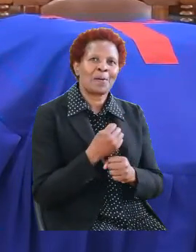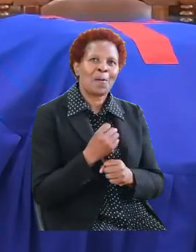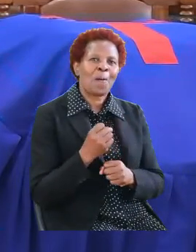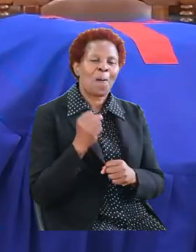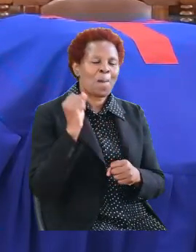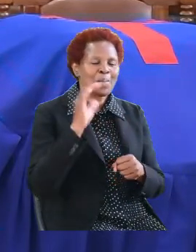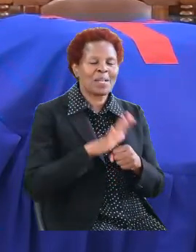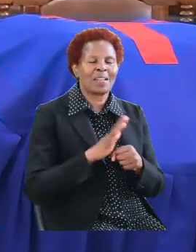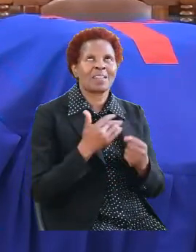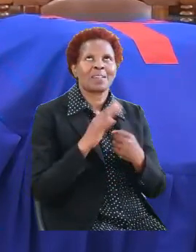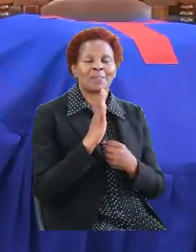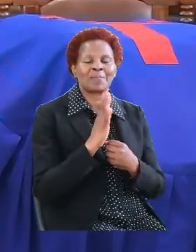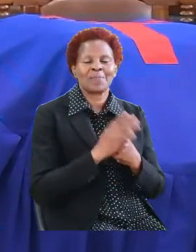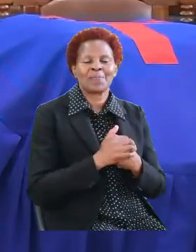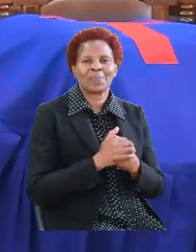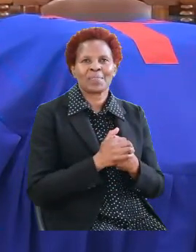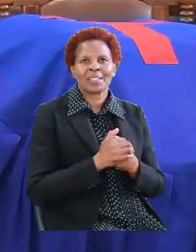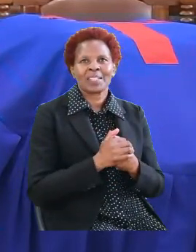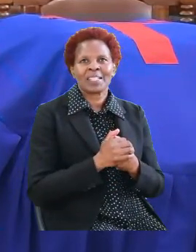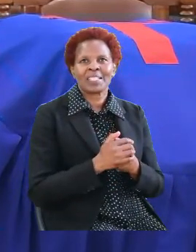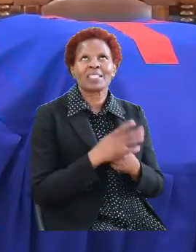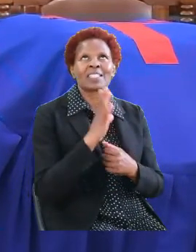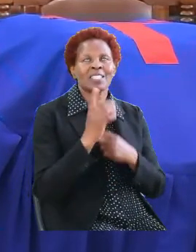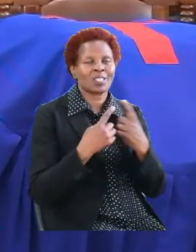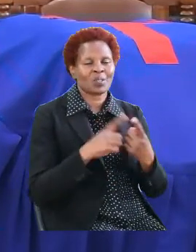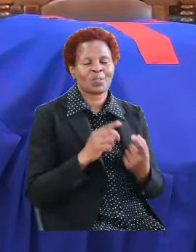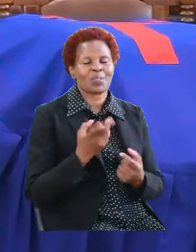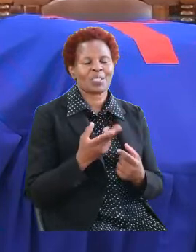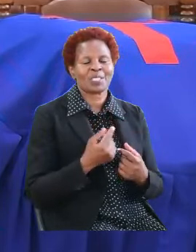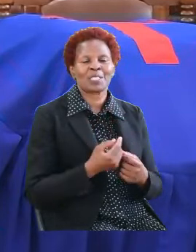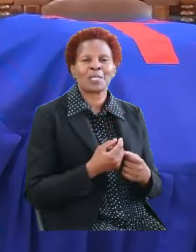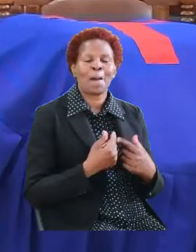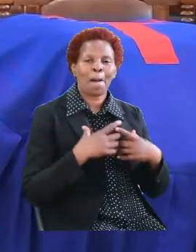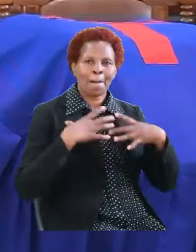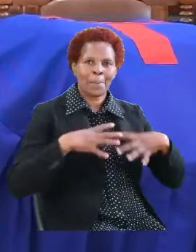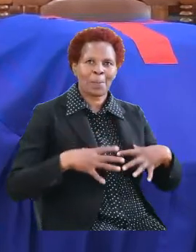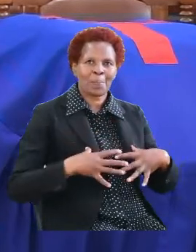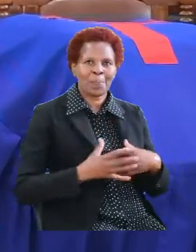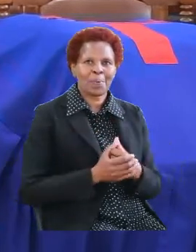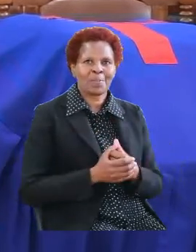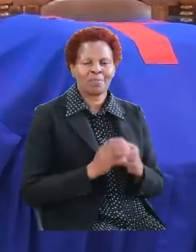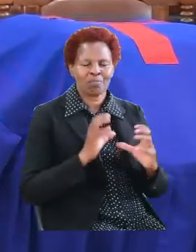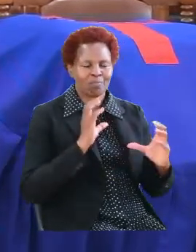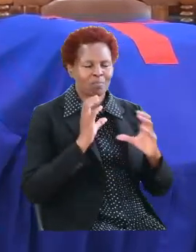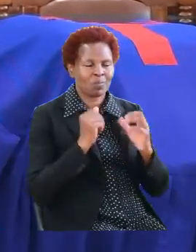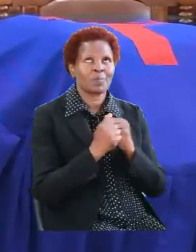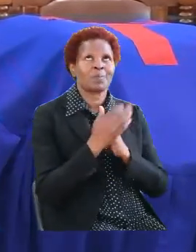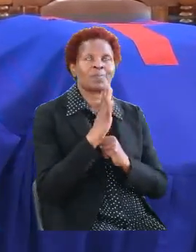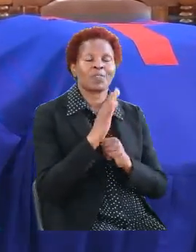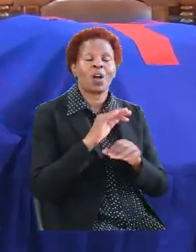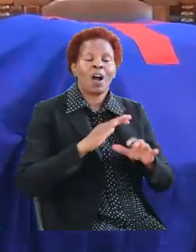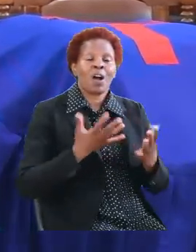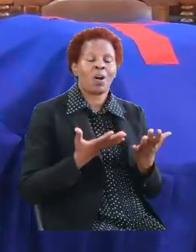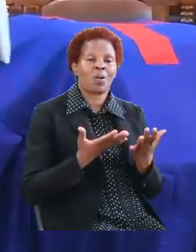And we see the Lord again speaking unto them. And now they're having a conversation on how they're going to